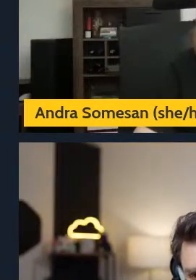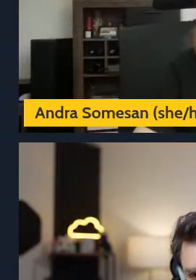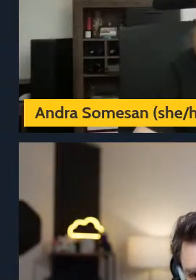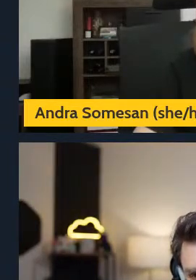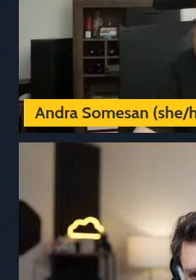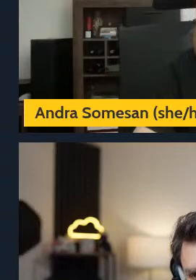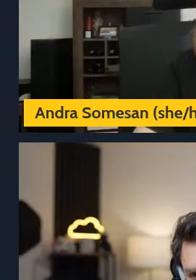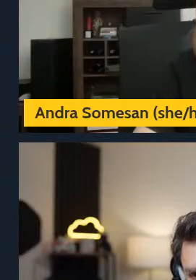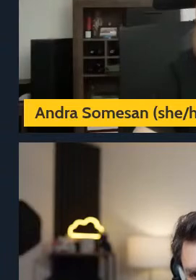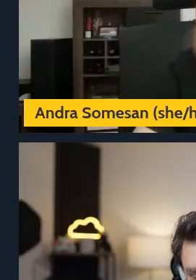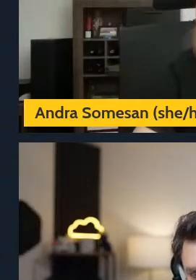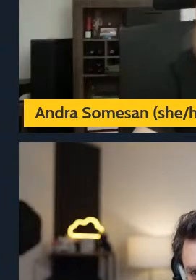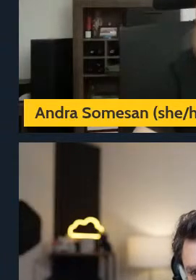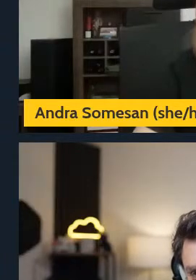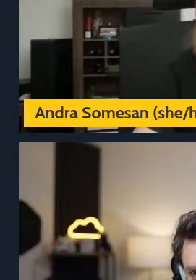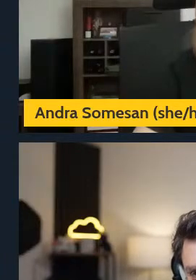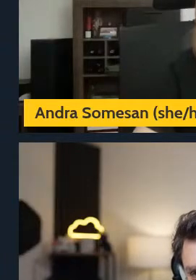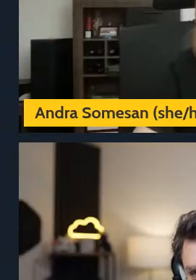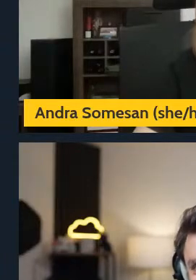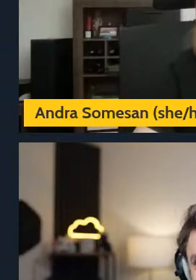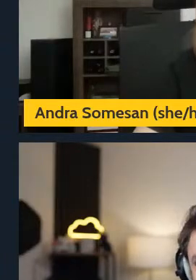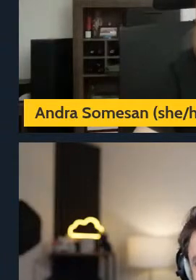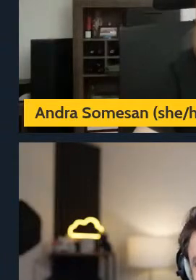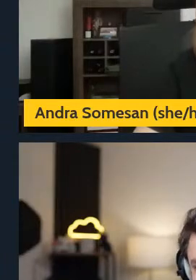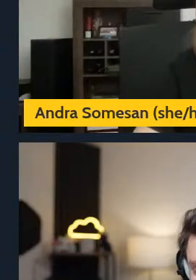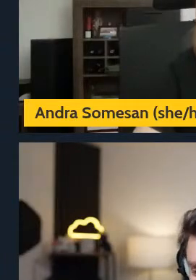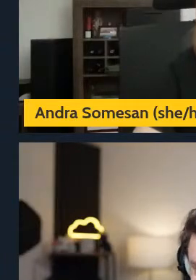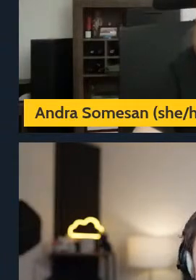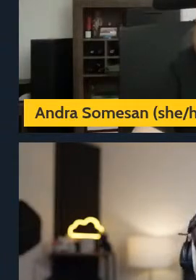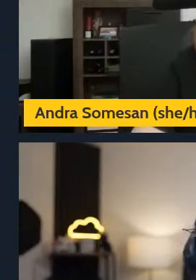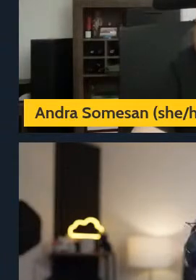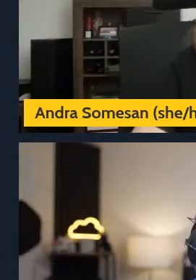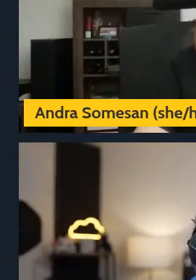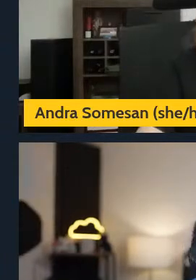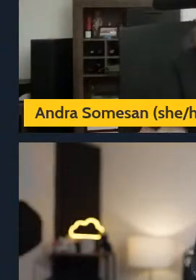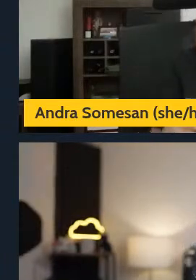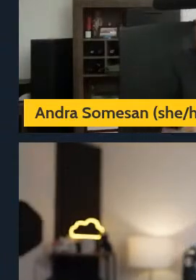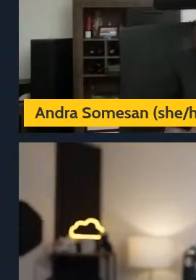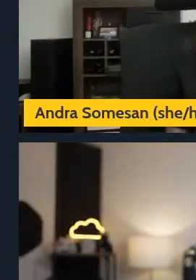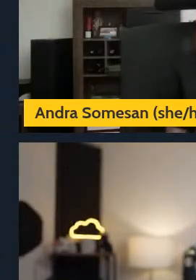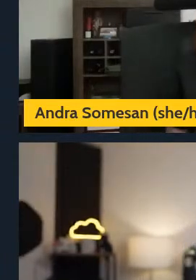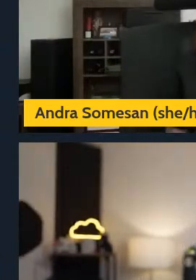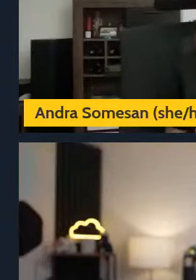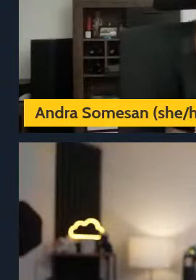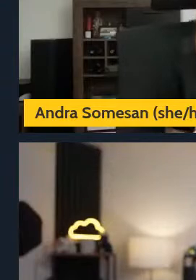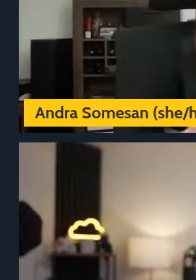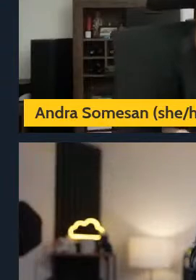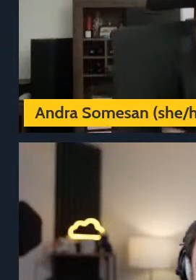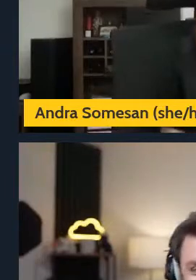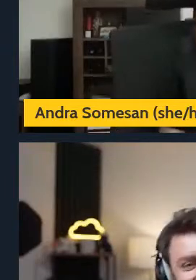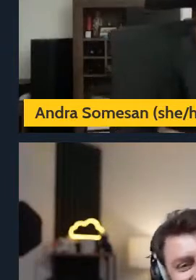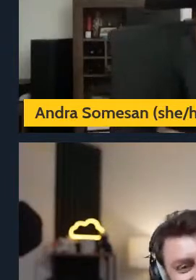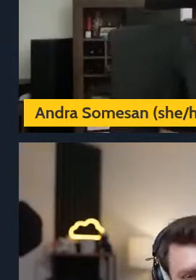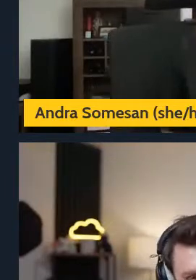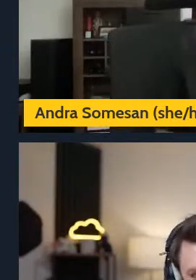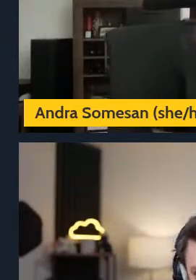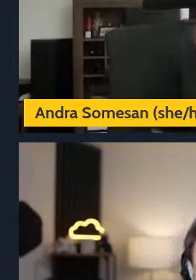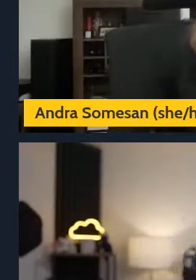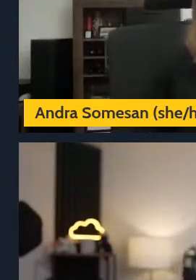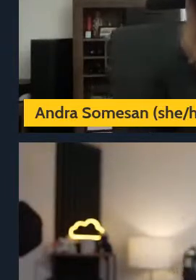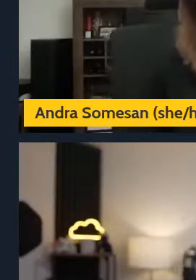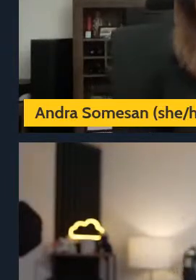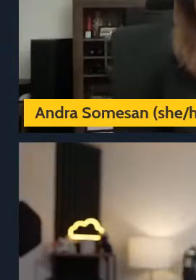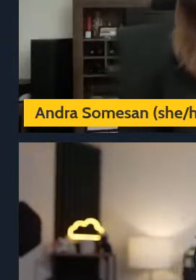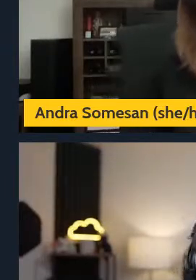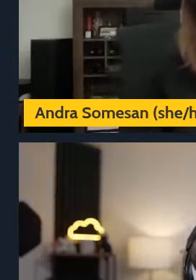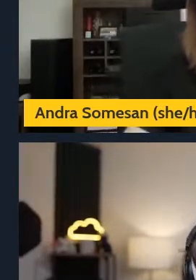CDKs Plus is actually better than YAML, right? Yes, yes, you're absolutely